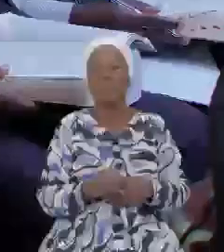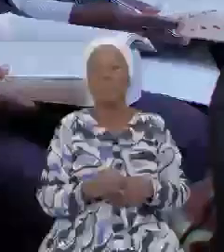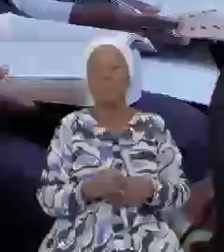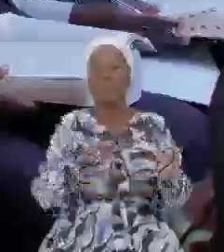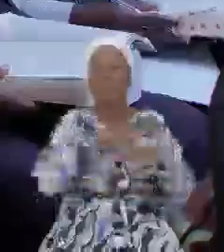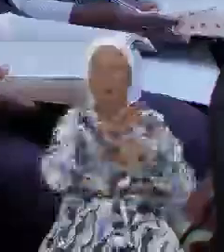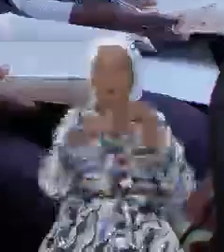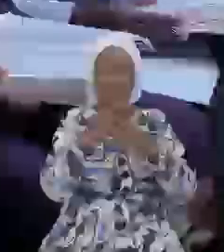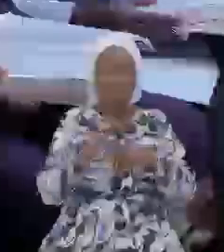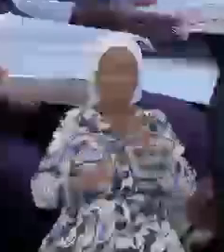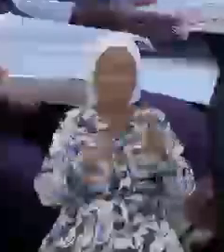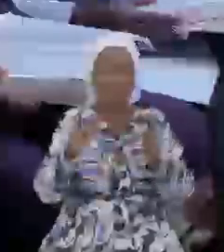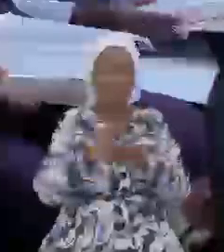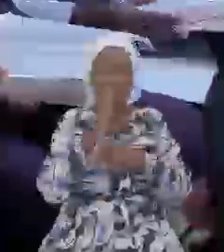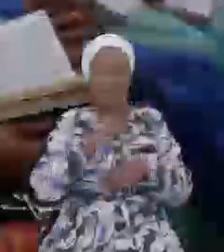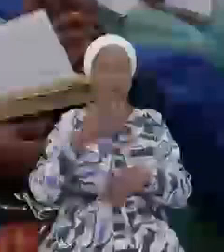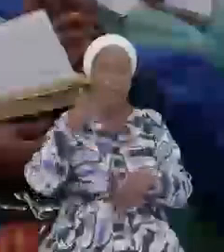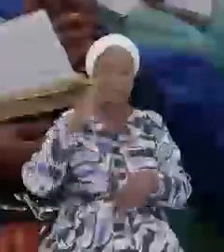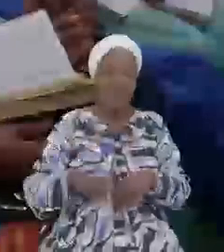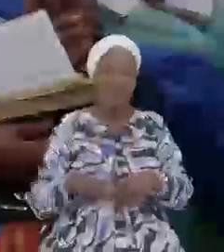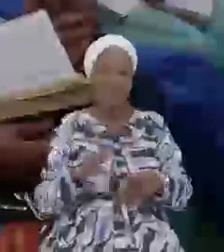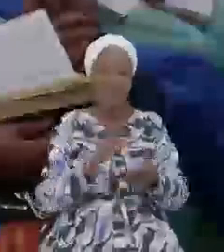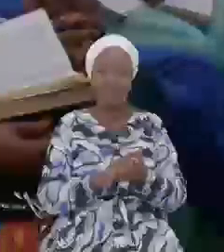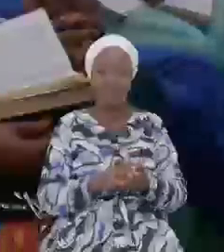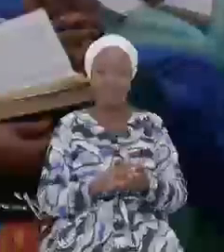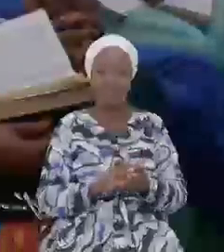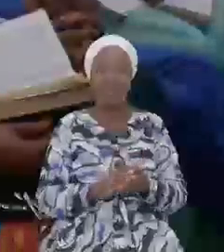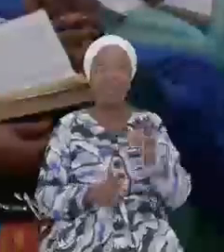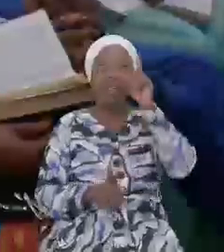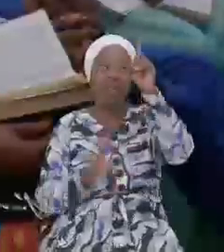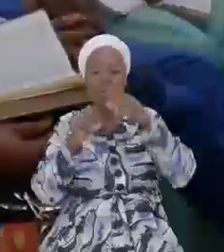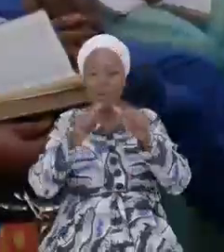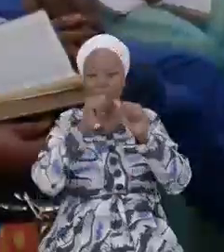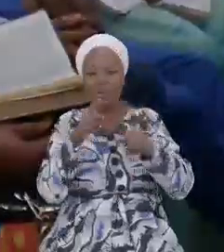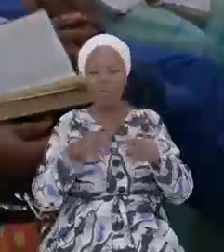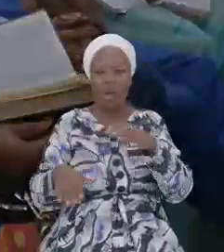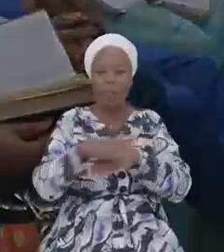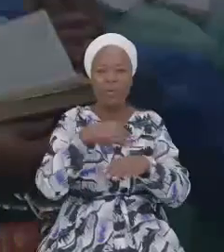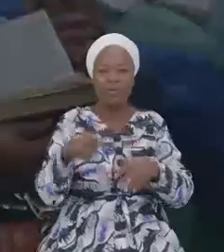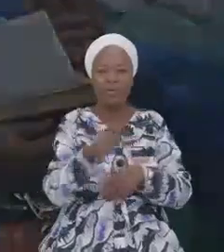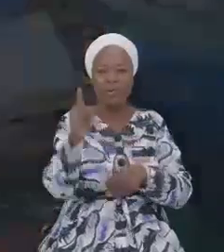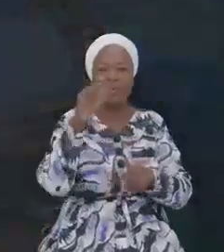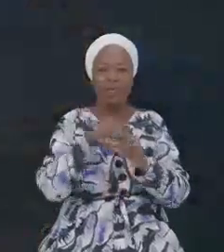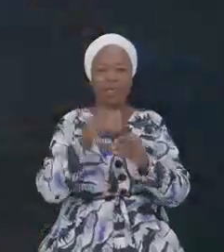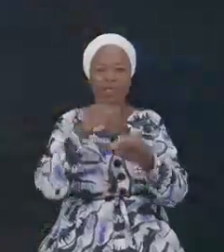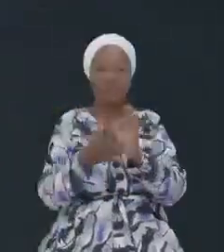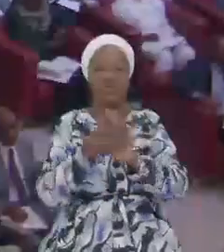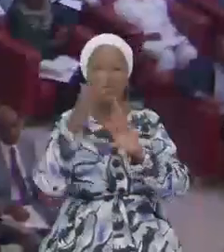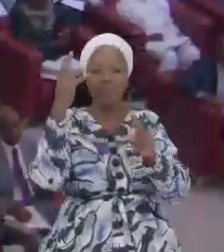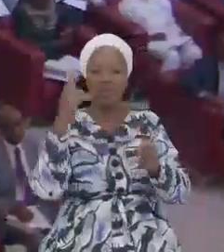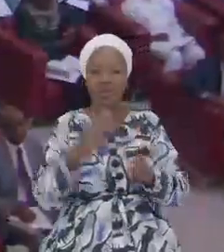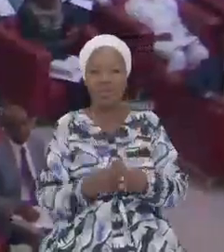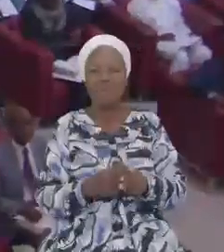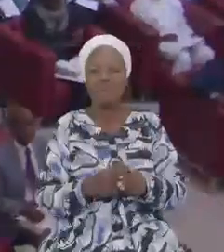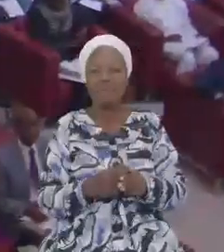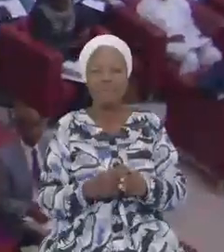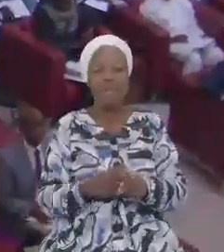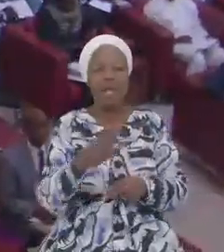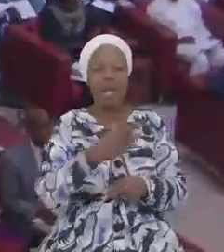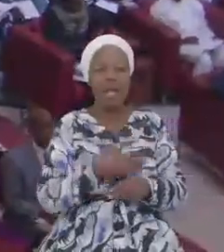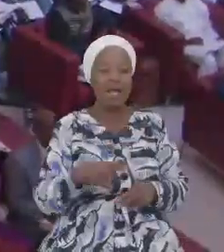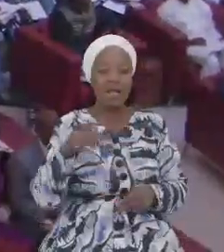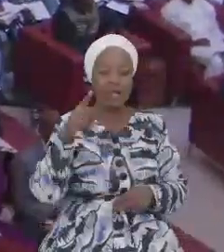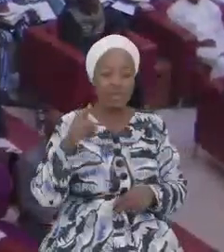all the people that are fraudulent. He'll bless you above them in Jesus' name. And